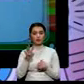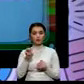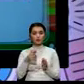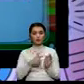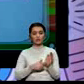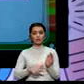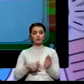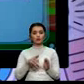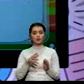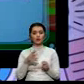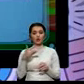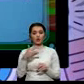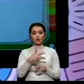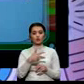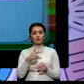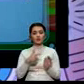26470 bilan